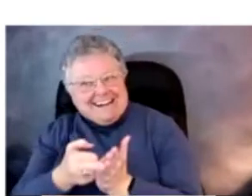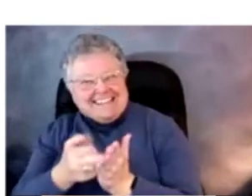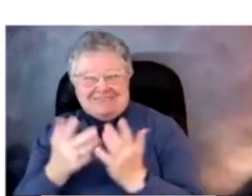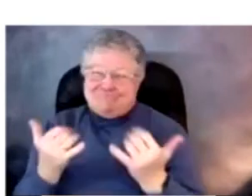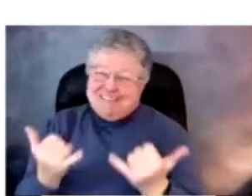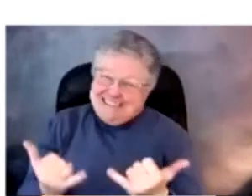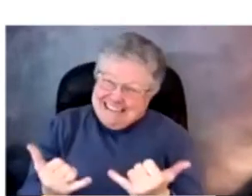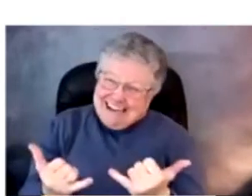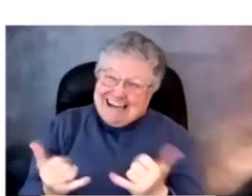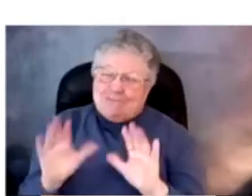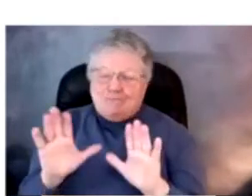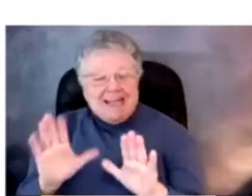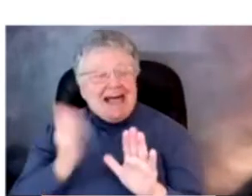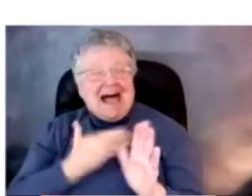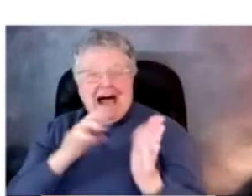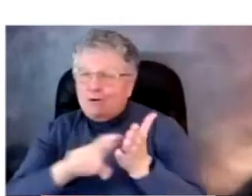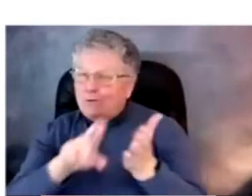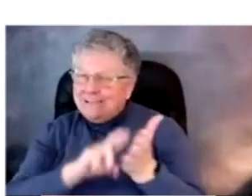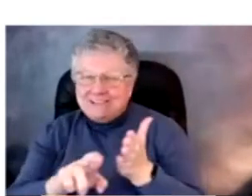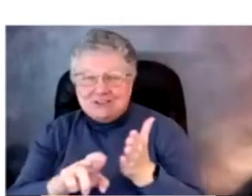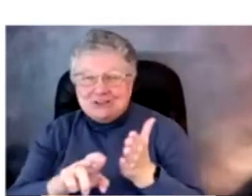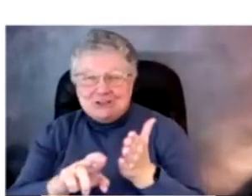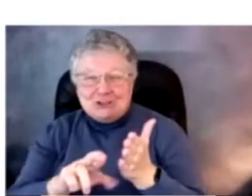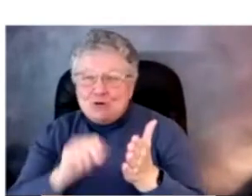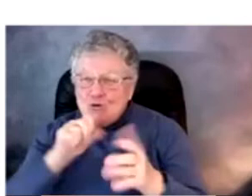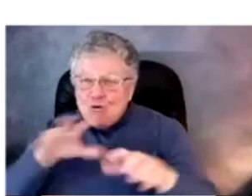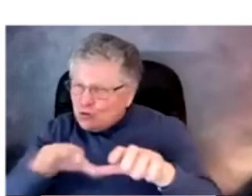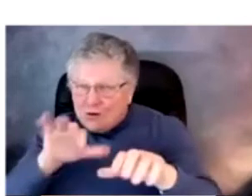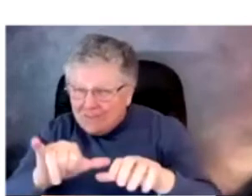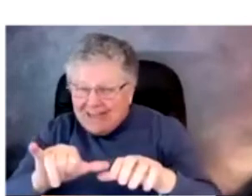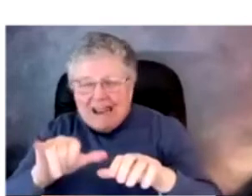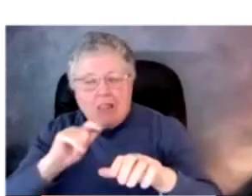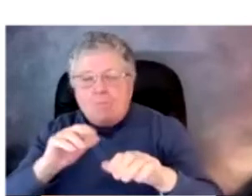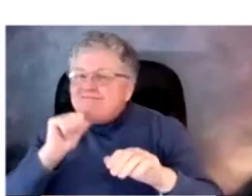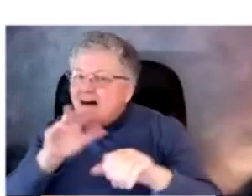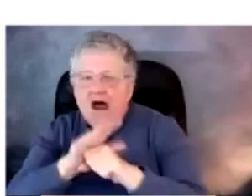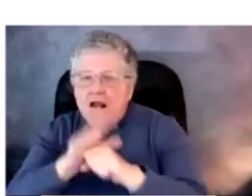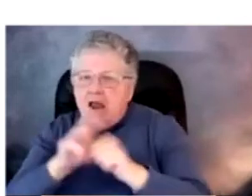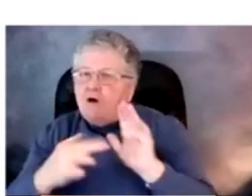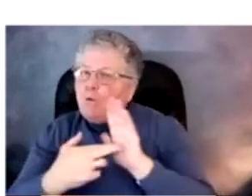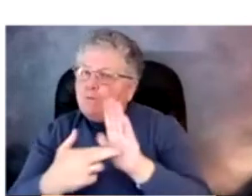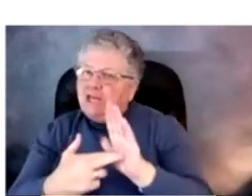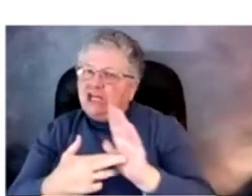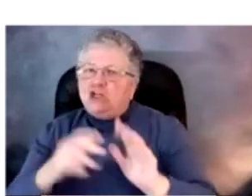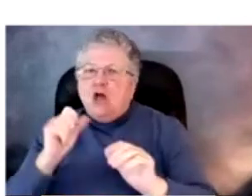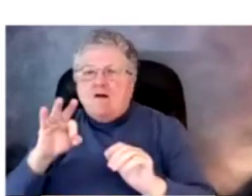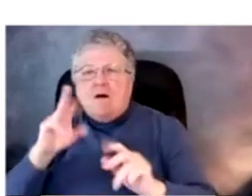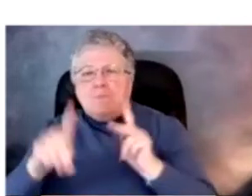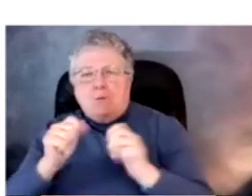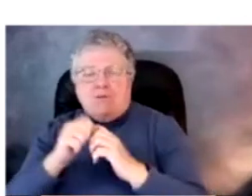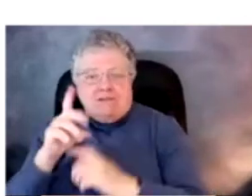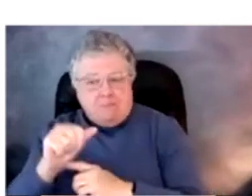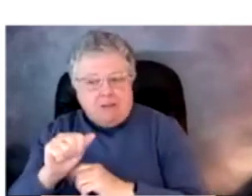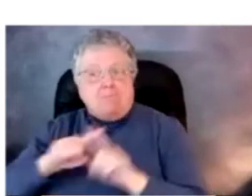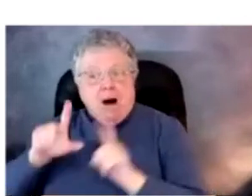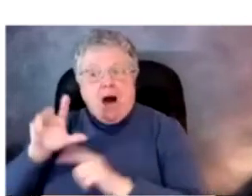underrepresented in some of the research field. We have folks there, but I do think that's something that Arin and I